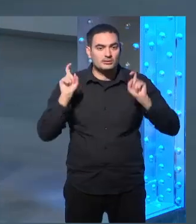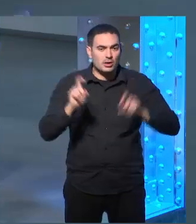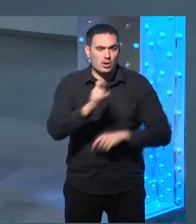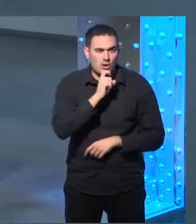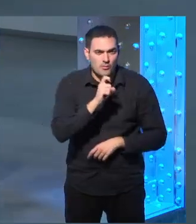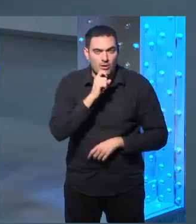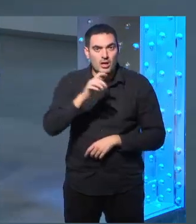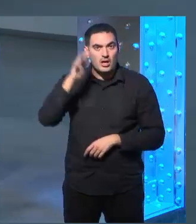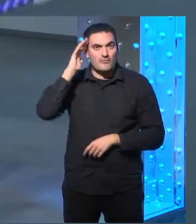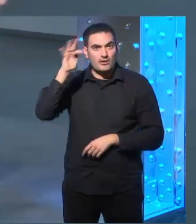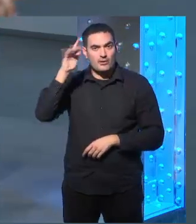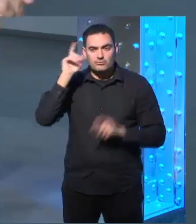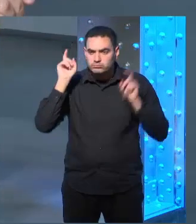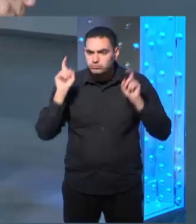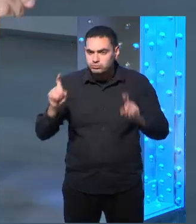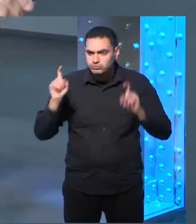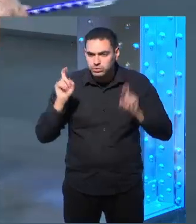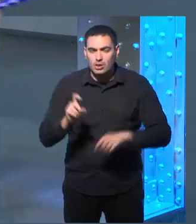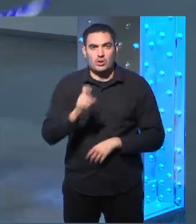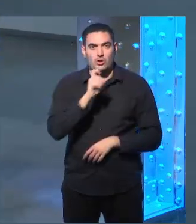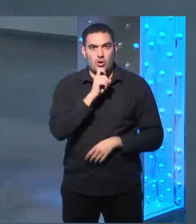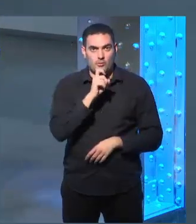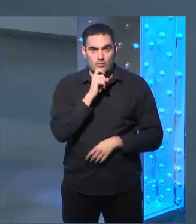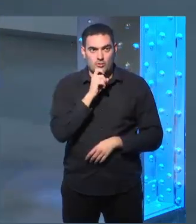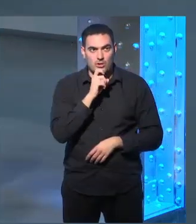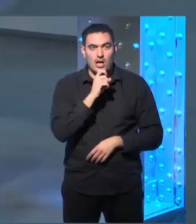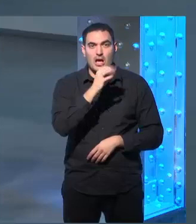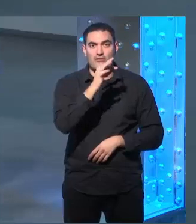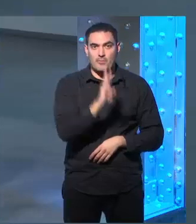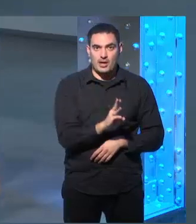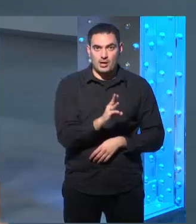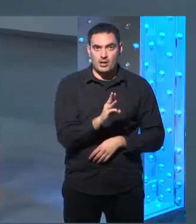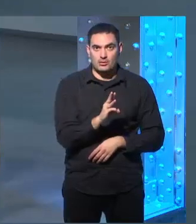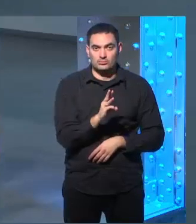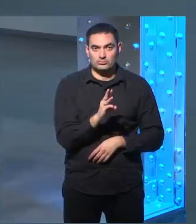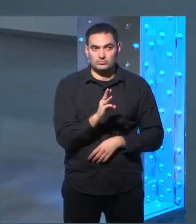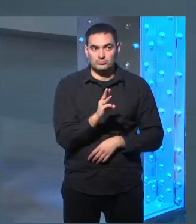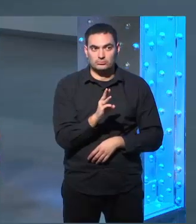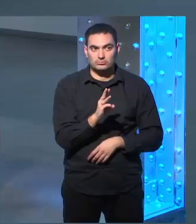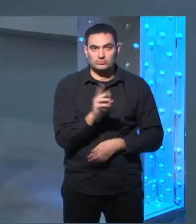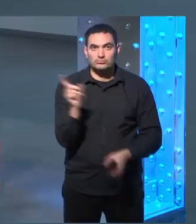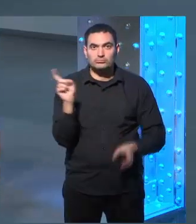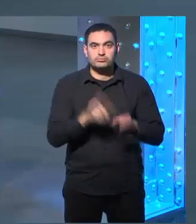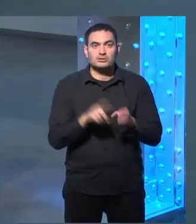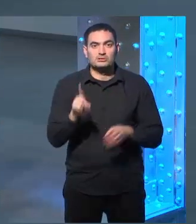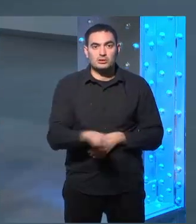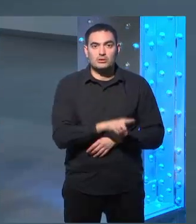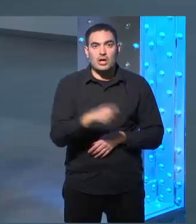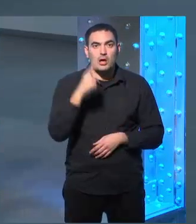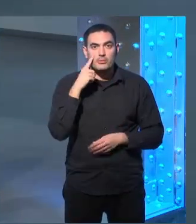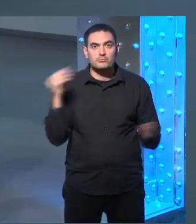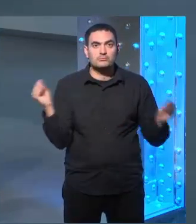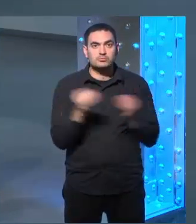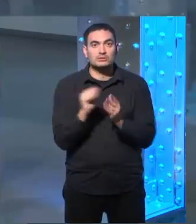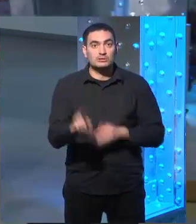teach mathematics? How do we teach philosophy? And how do we develop through the vocational training or by other means